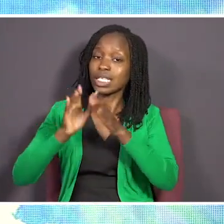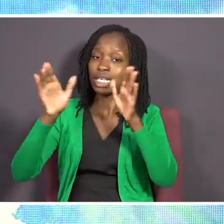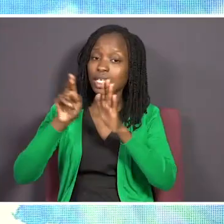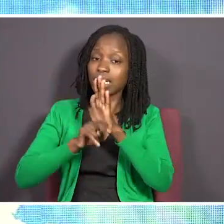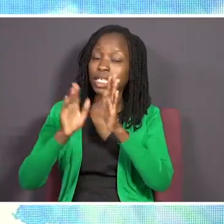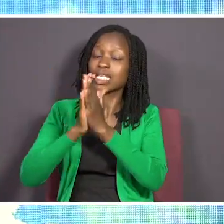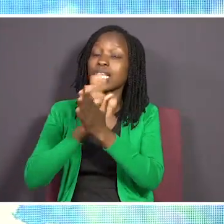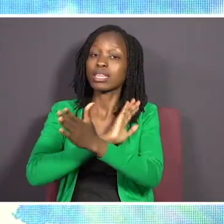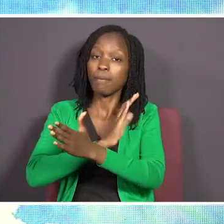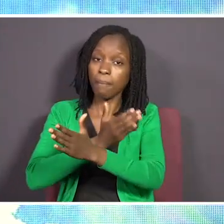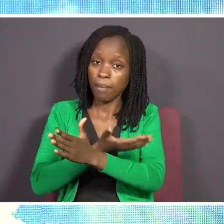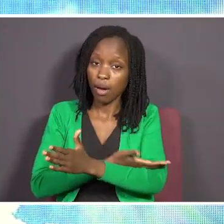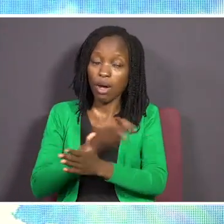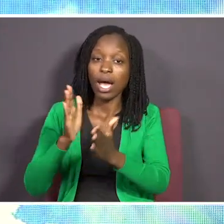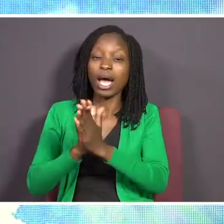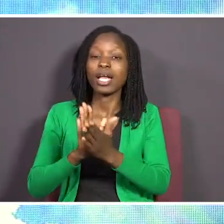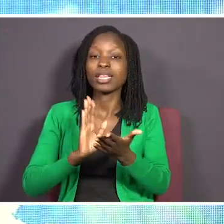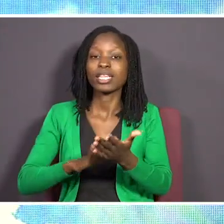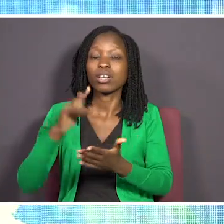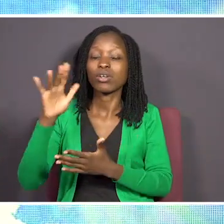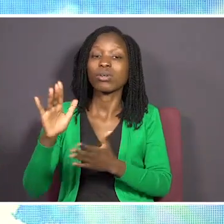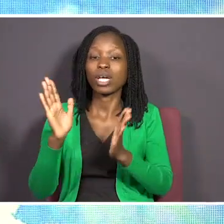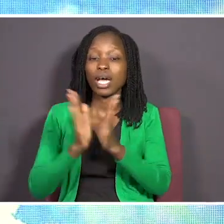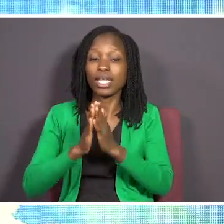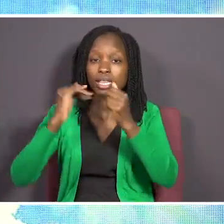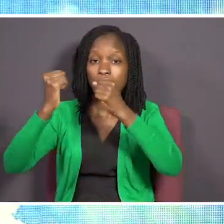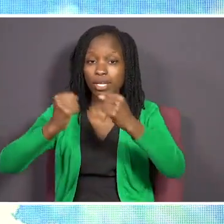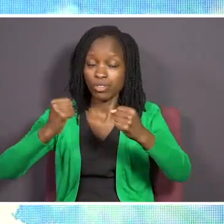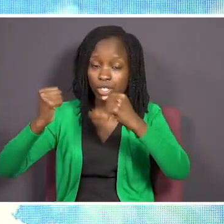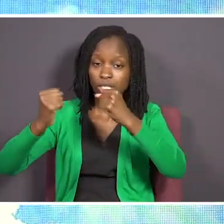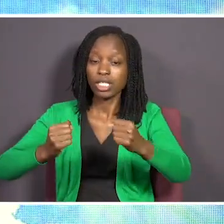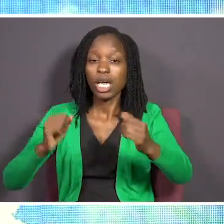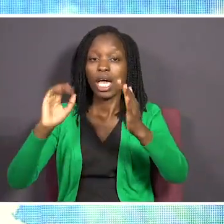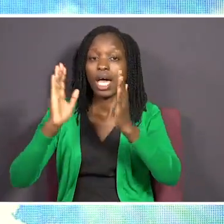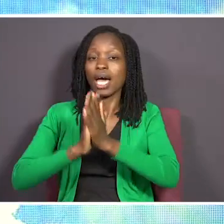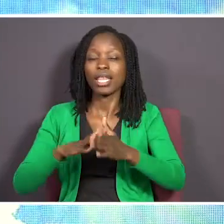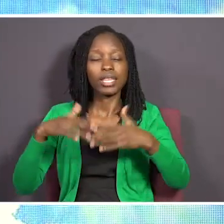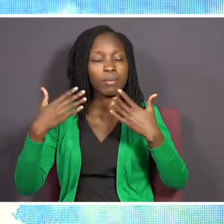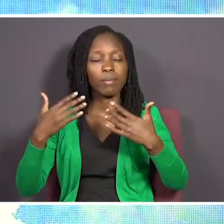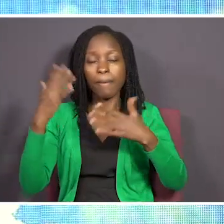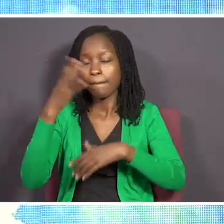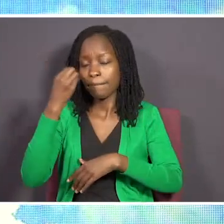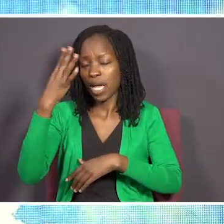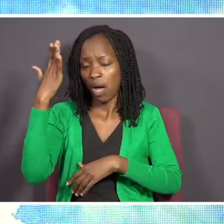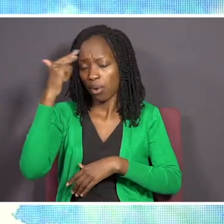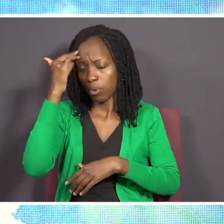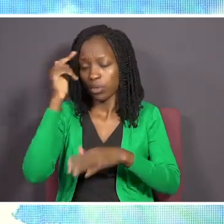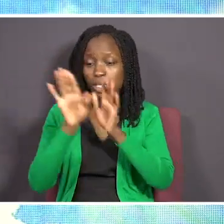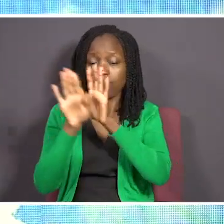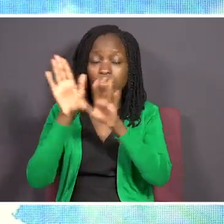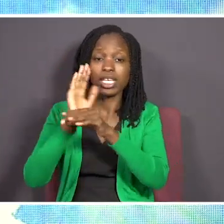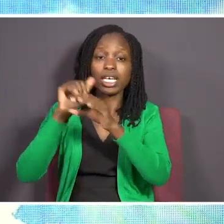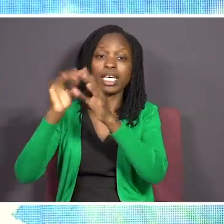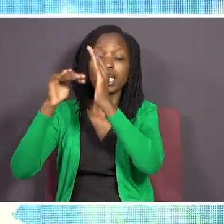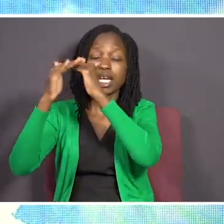greatness and the power and the glory and the majesty and the splendor. For everything in